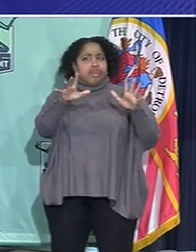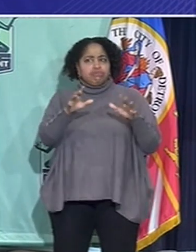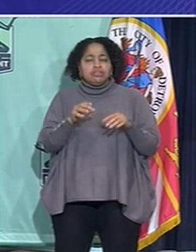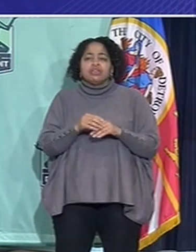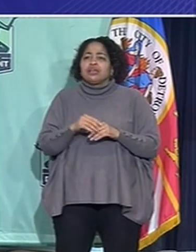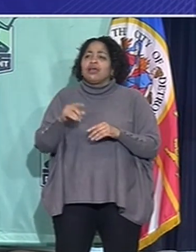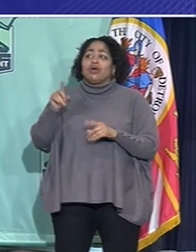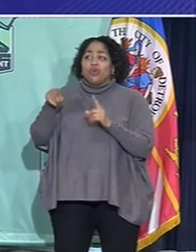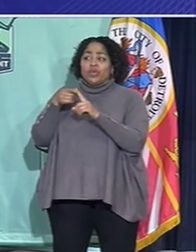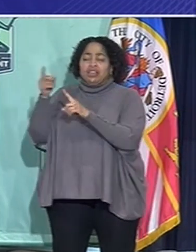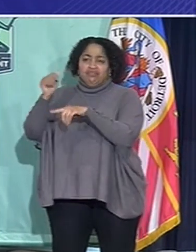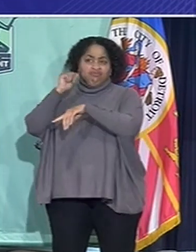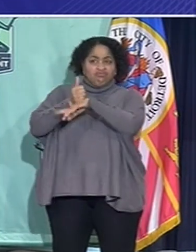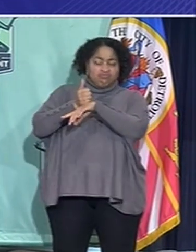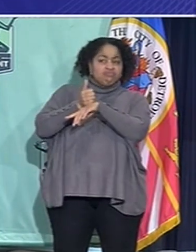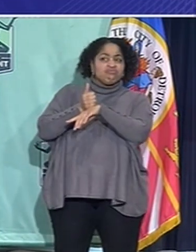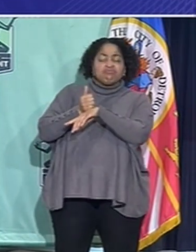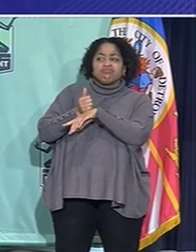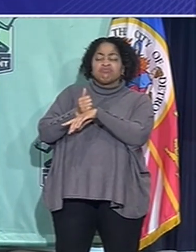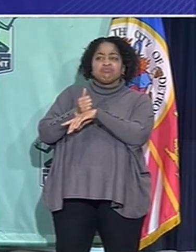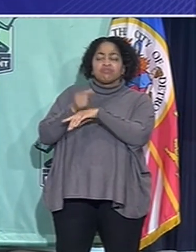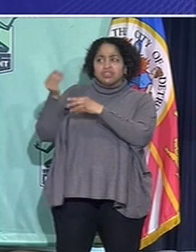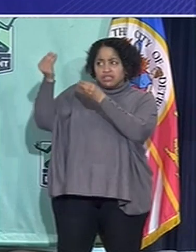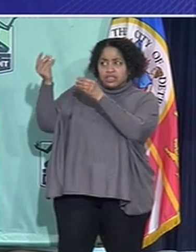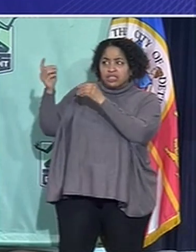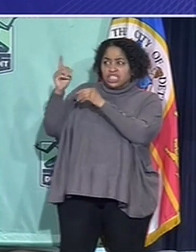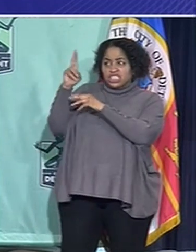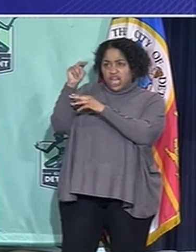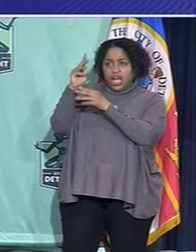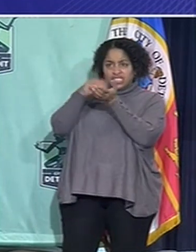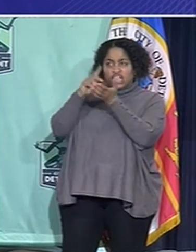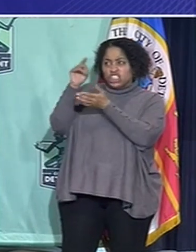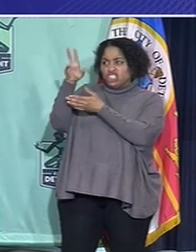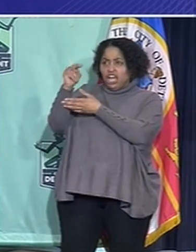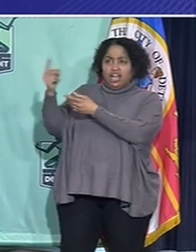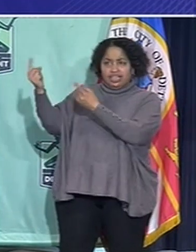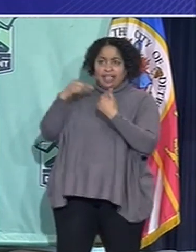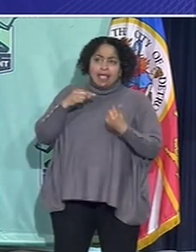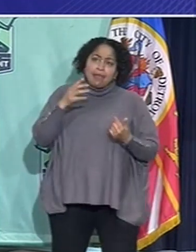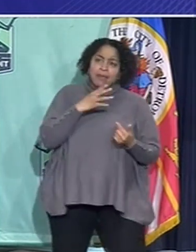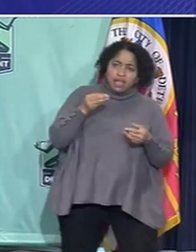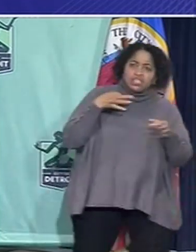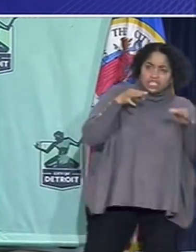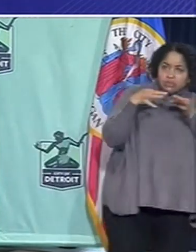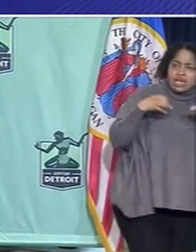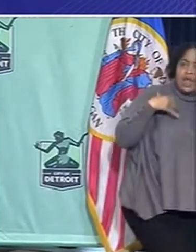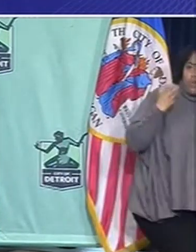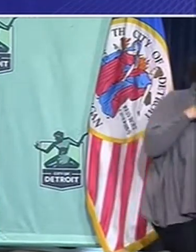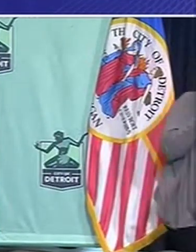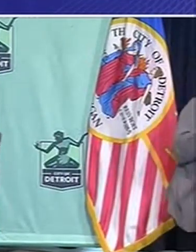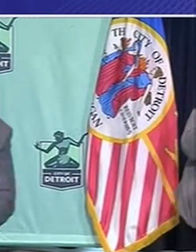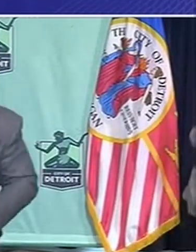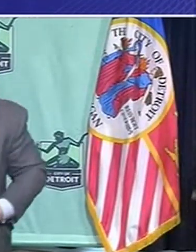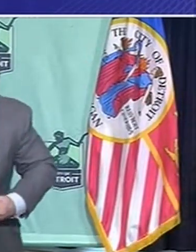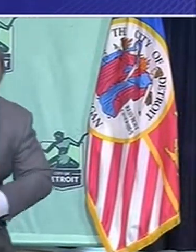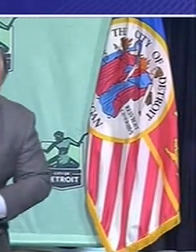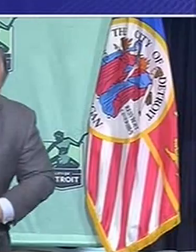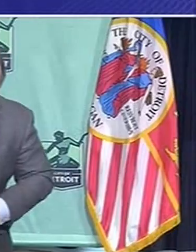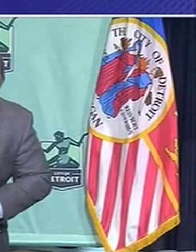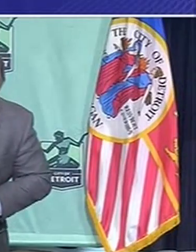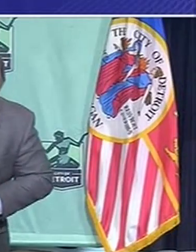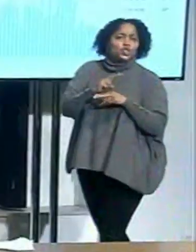was remarkable how fast we improved the conditions there. And so I'm going to just show you the six principles that